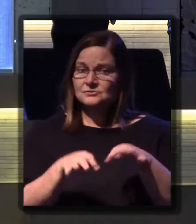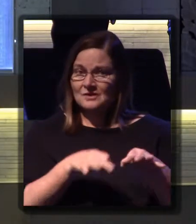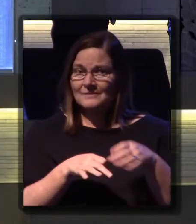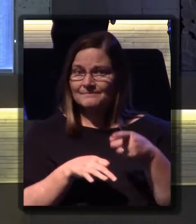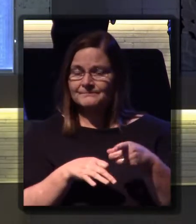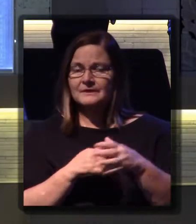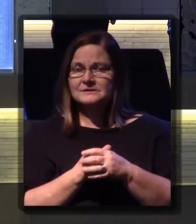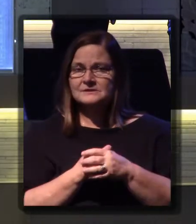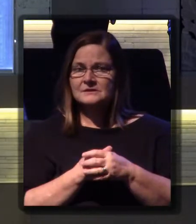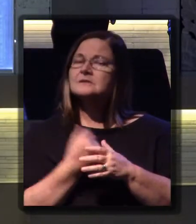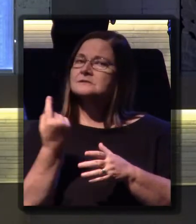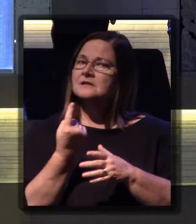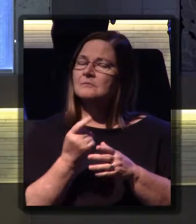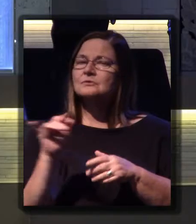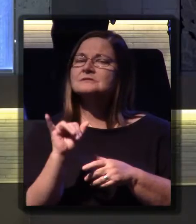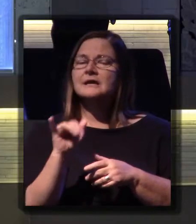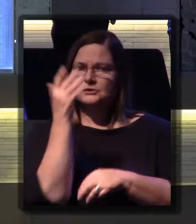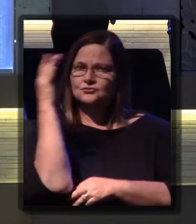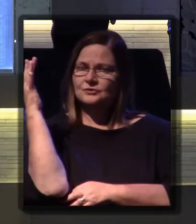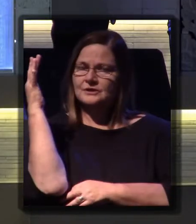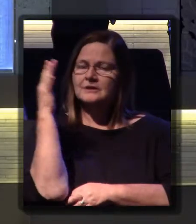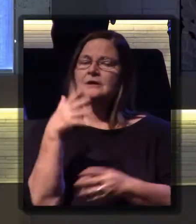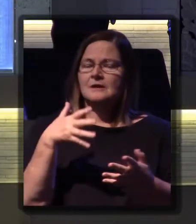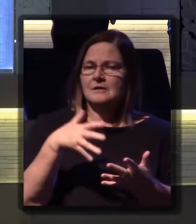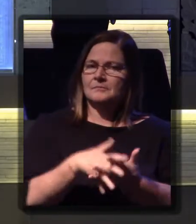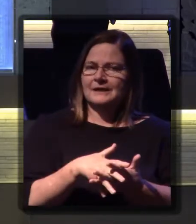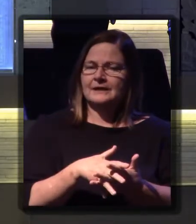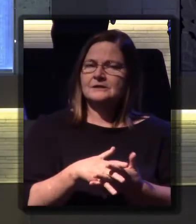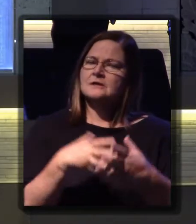See, the blessed man, he's described